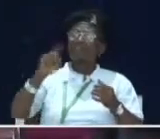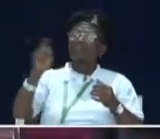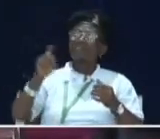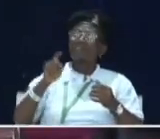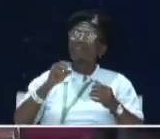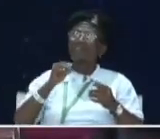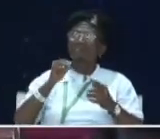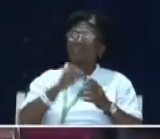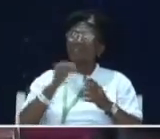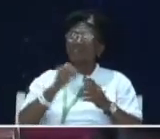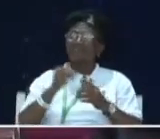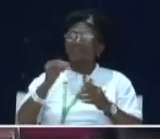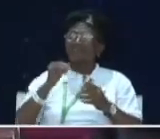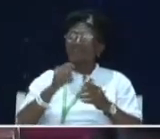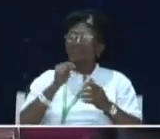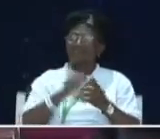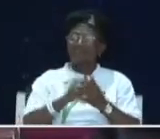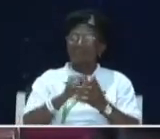thousands,